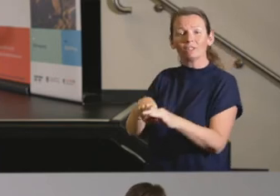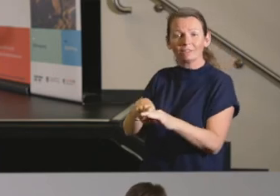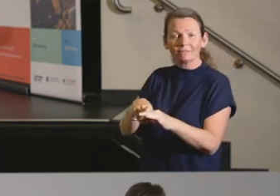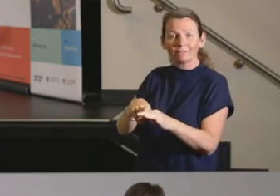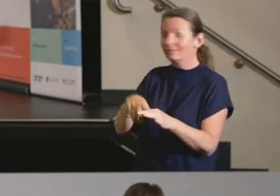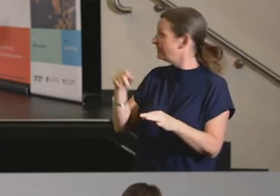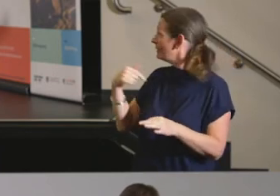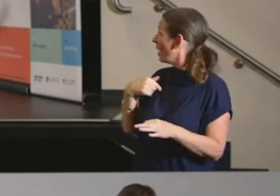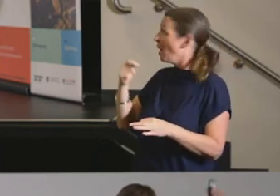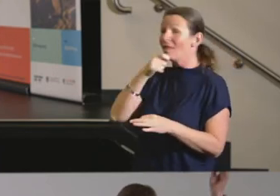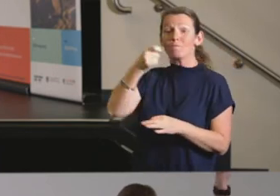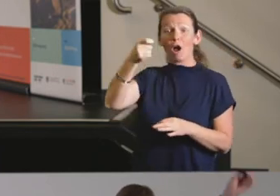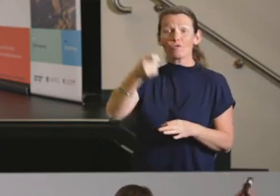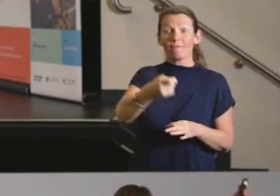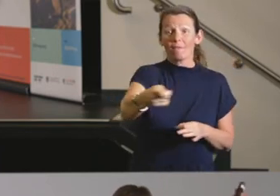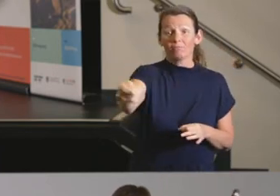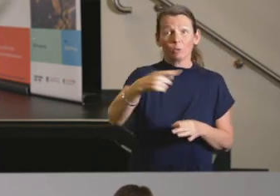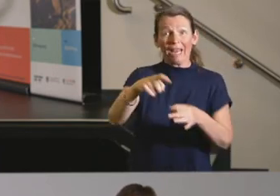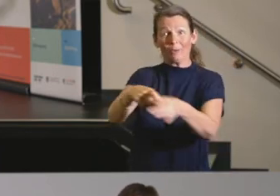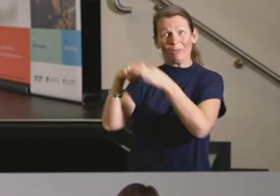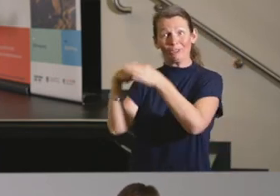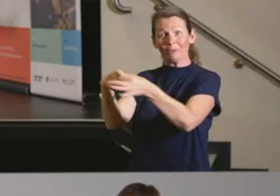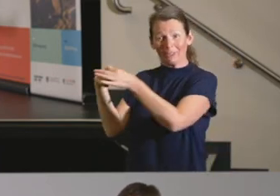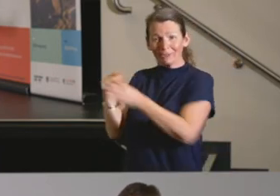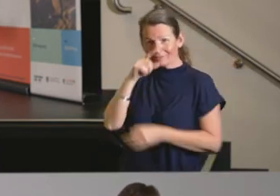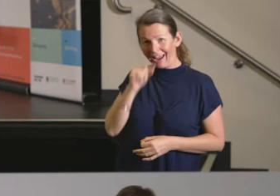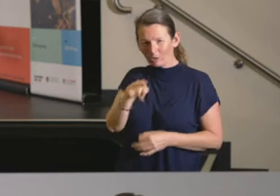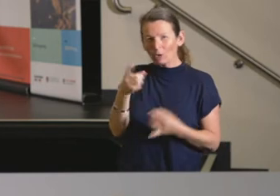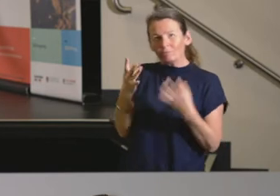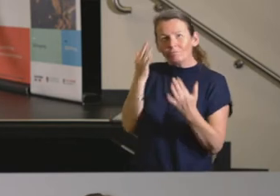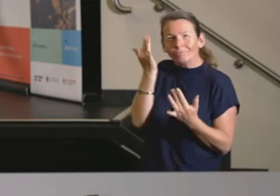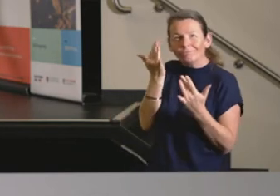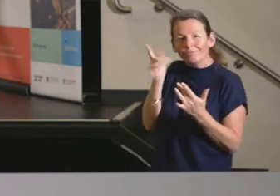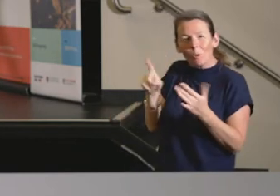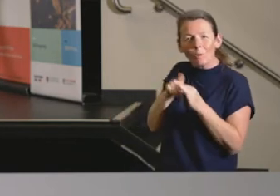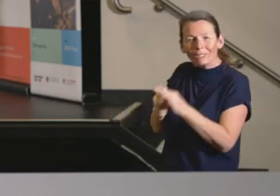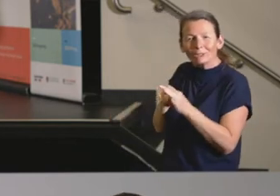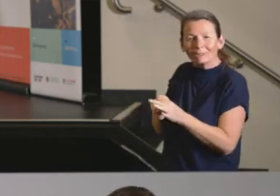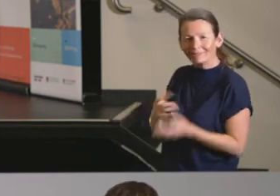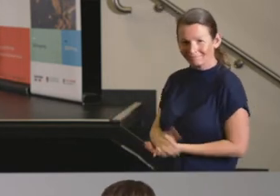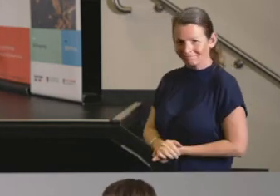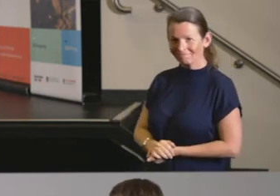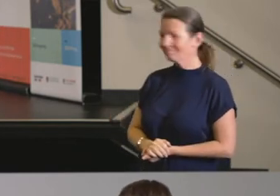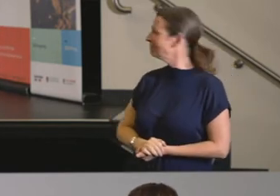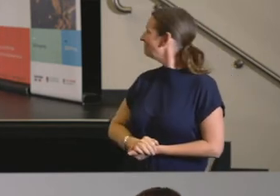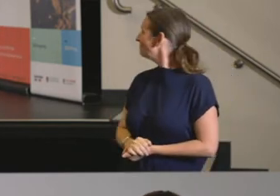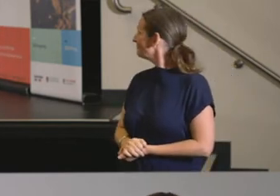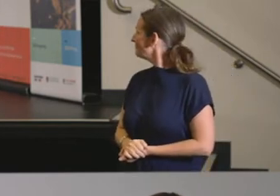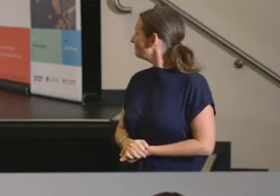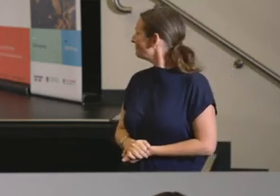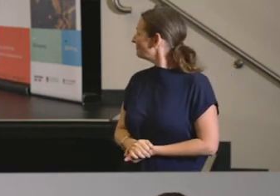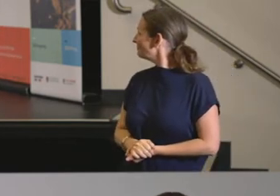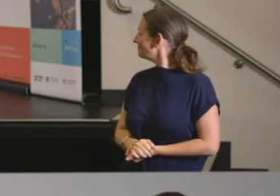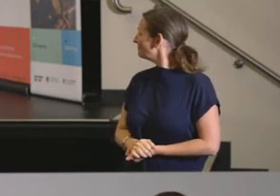this microphone down, and whoever wants to ask a question, we can start getting that set up while we're listening to